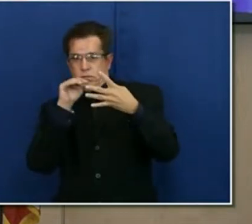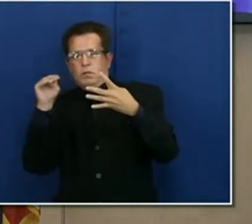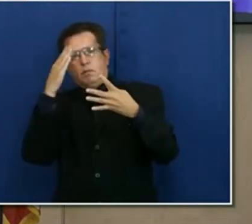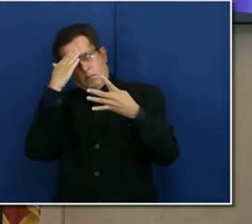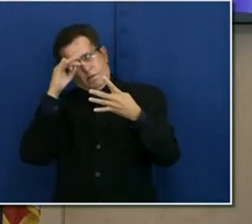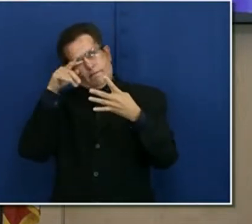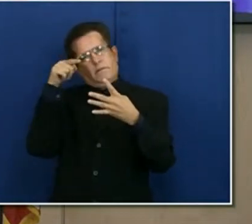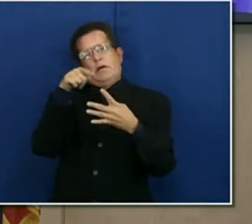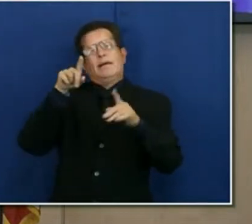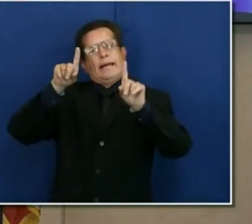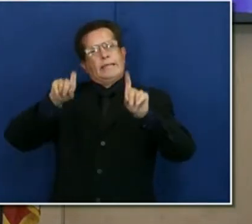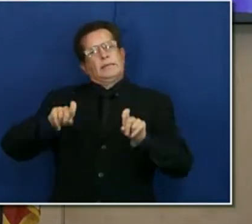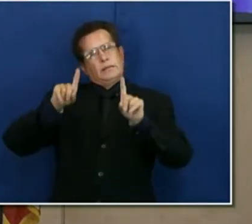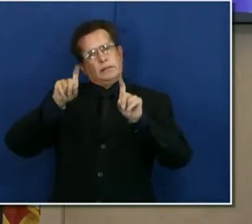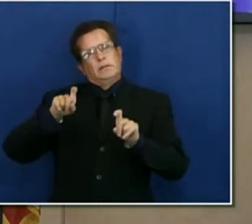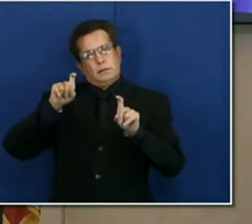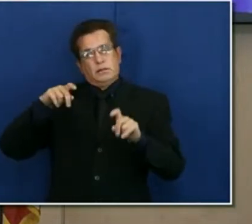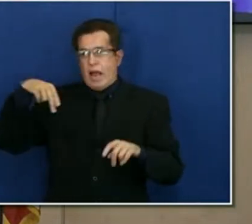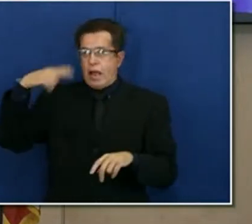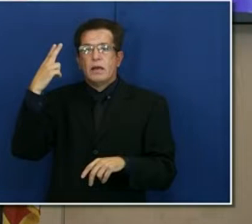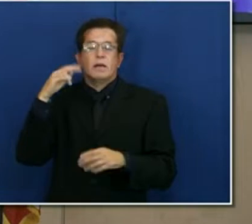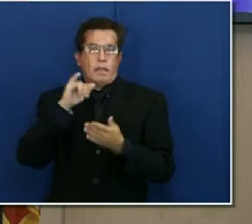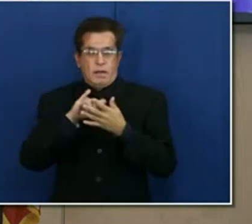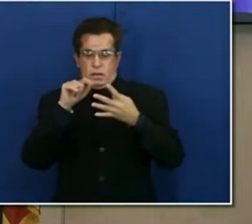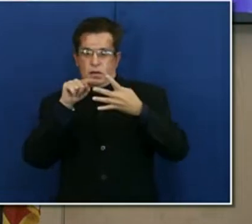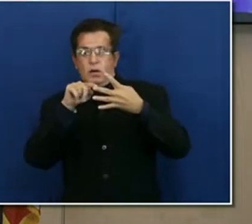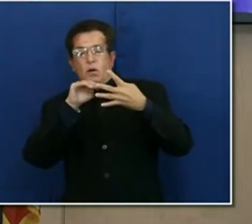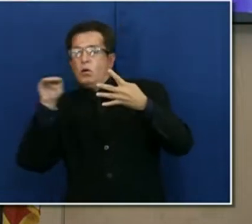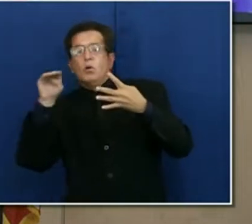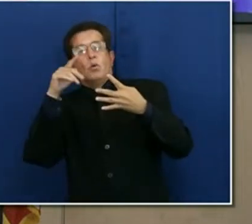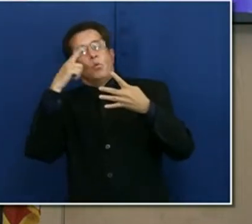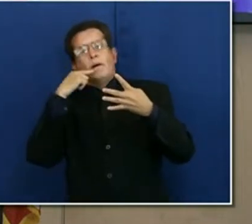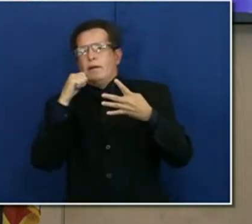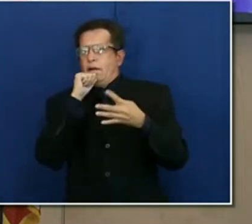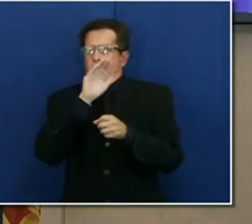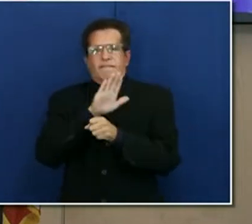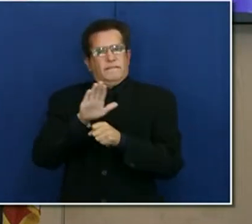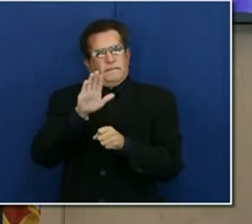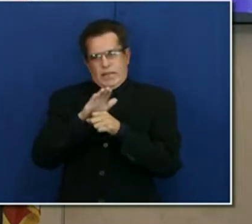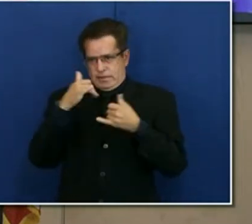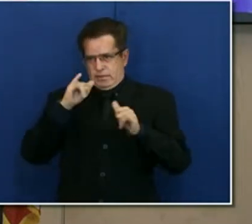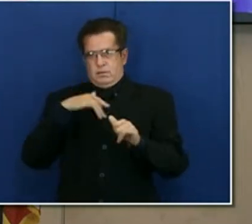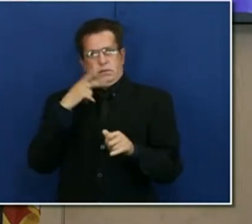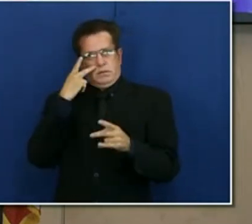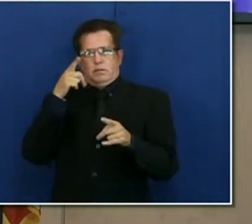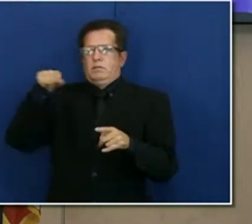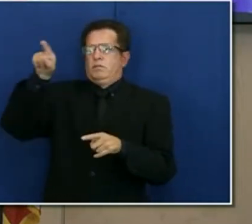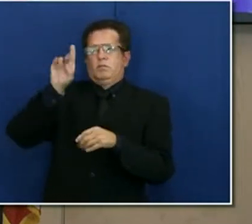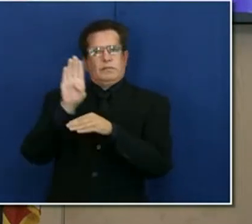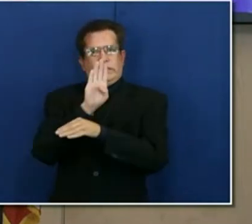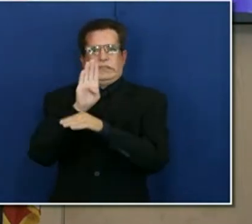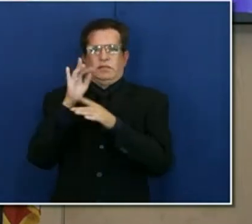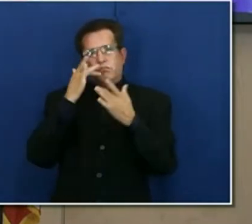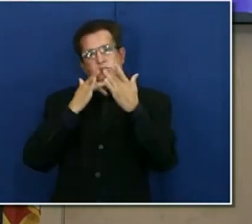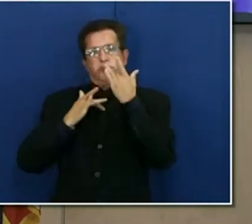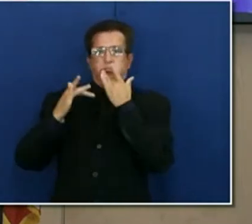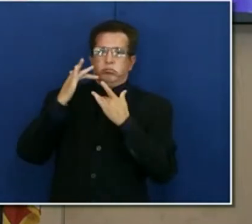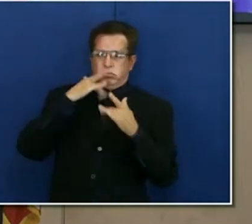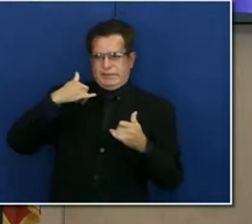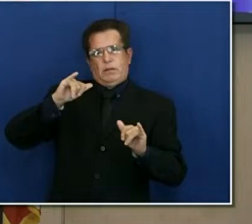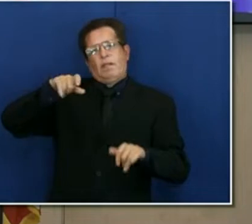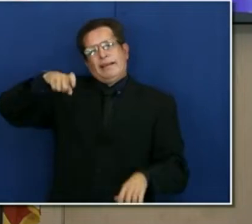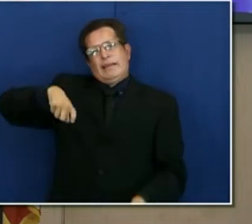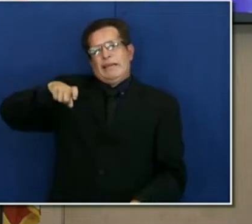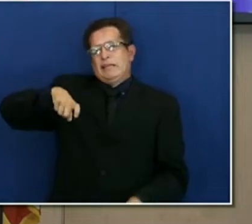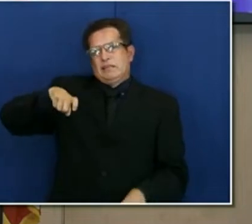red is not enough, and people and businesses are still suffering. That's why yesterday our County